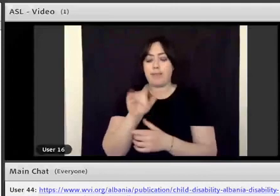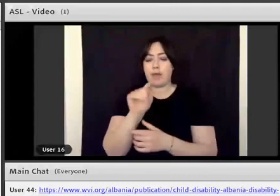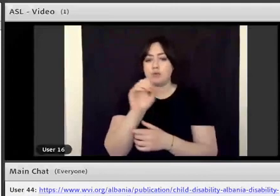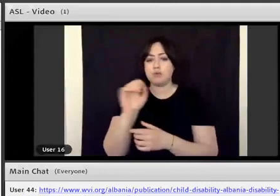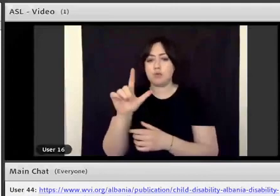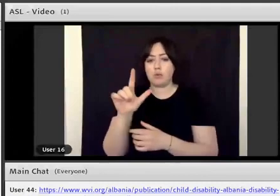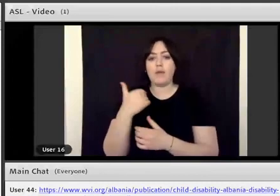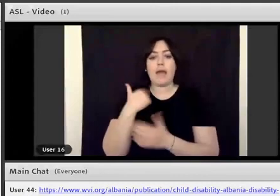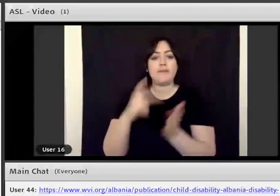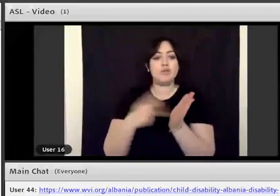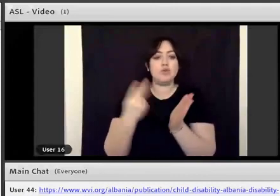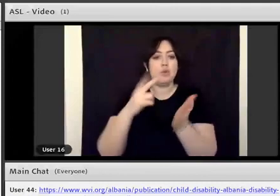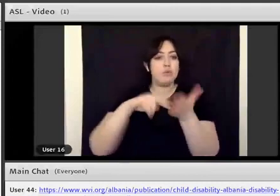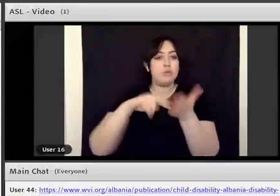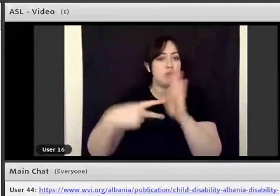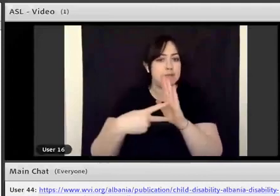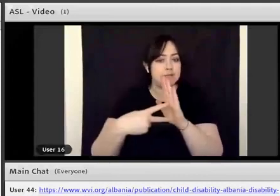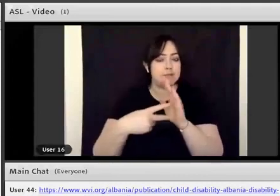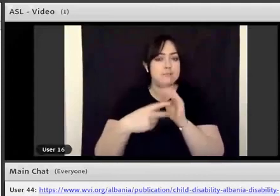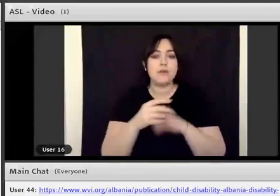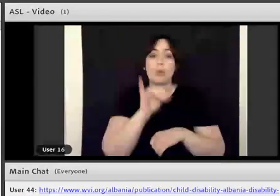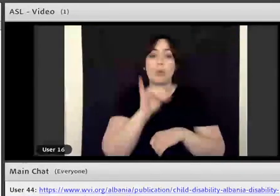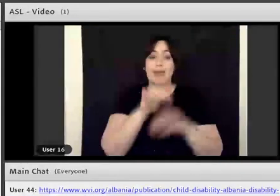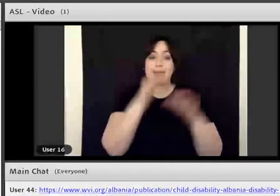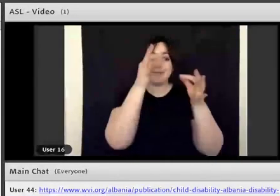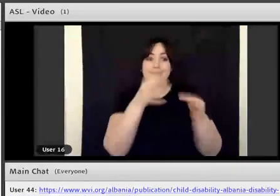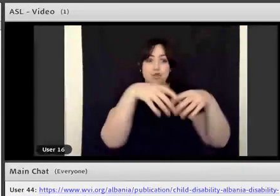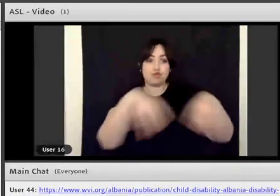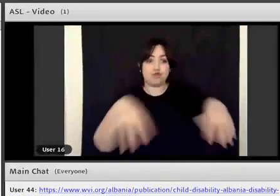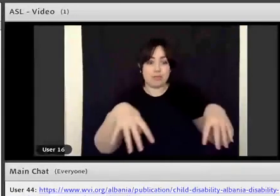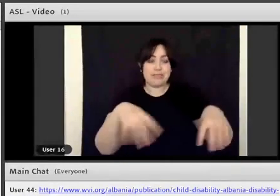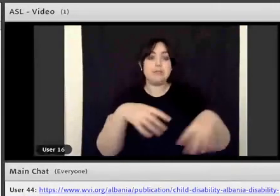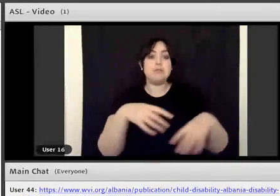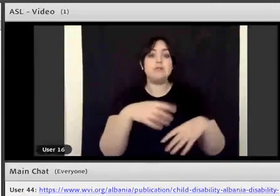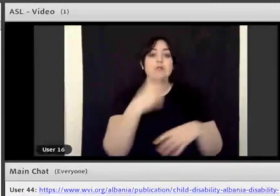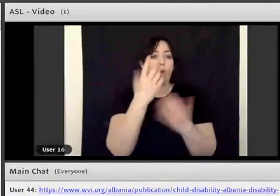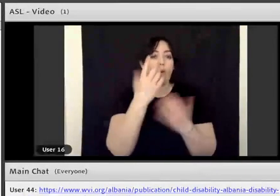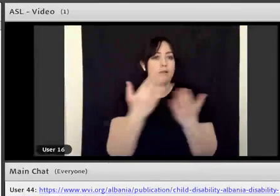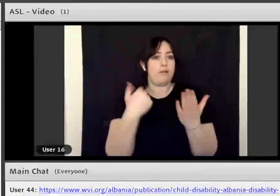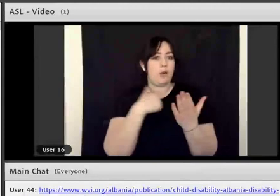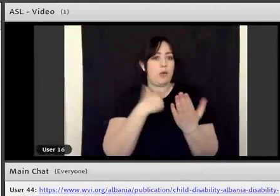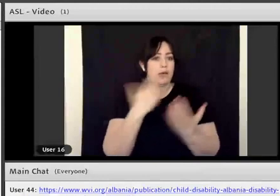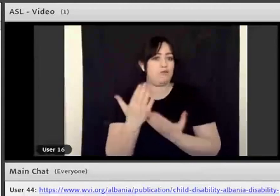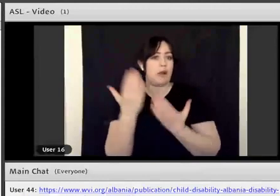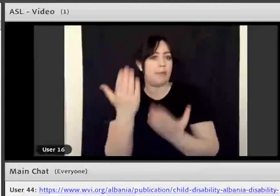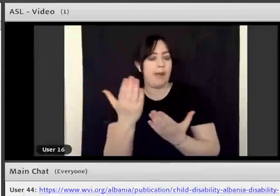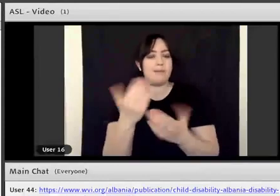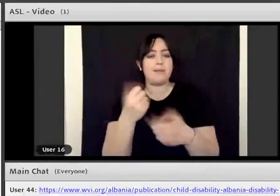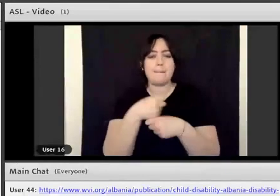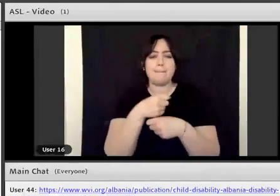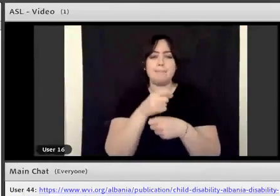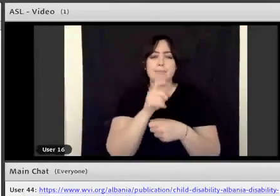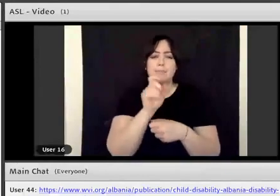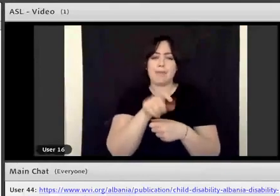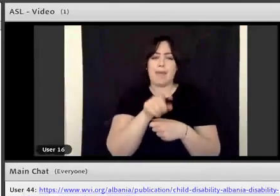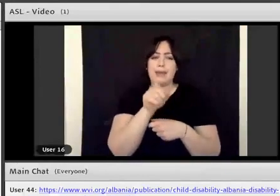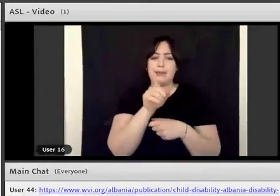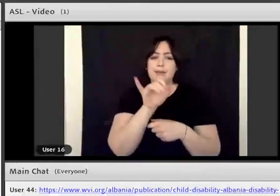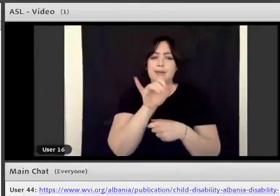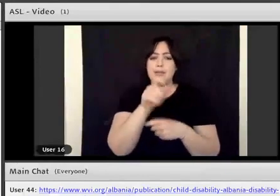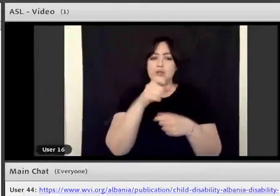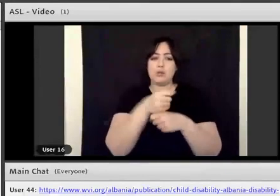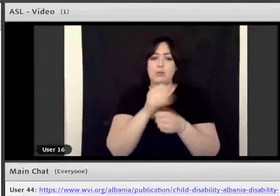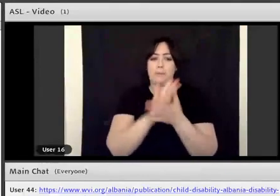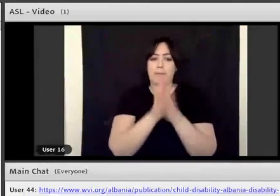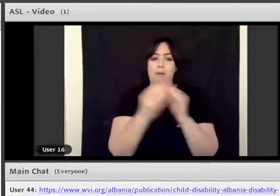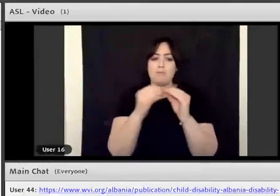of the decision tree itself, there was a recommendation that our group discussed about making it clear that the decision tree may